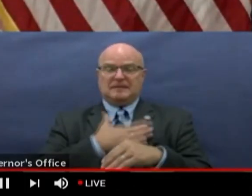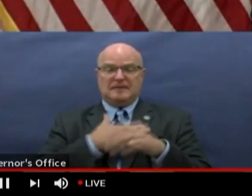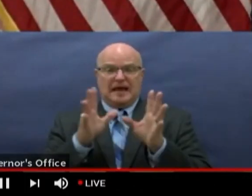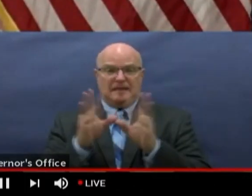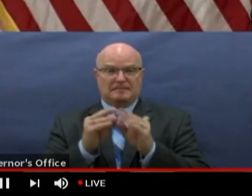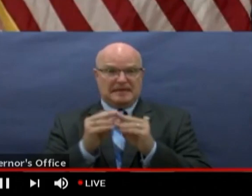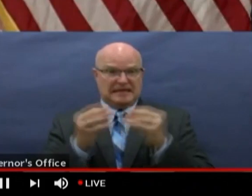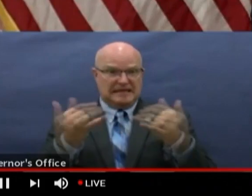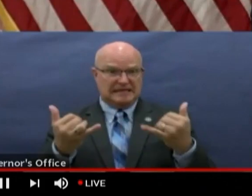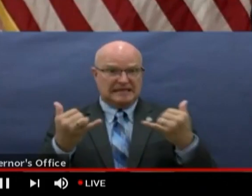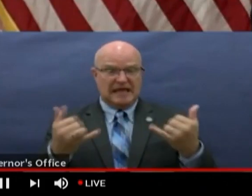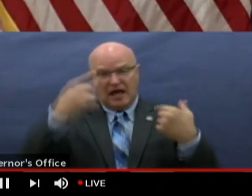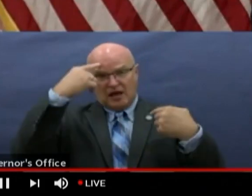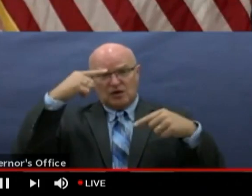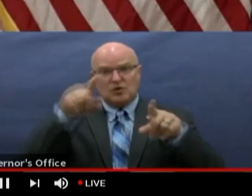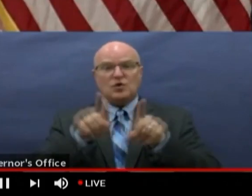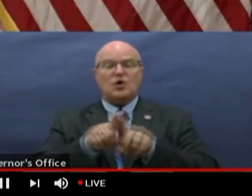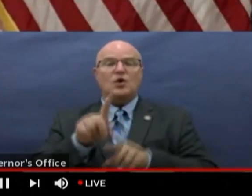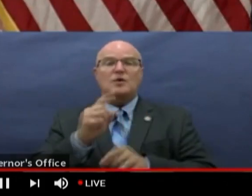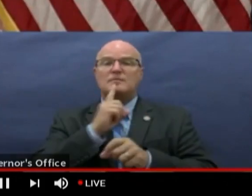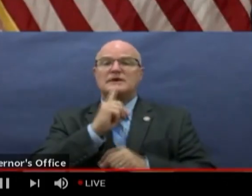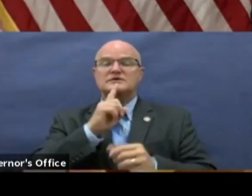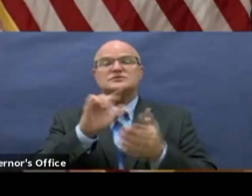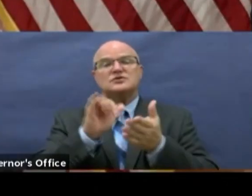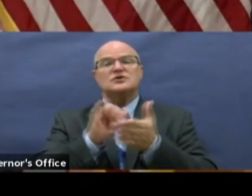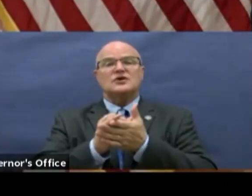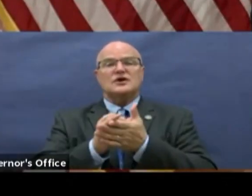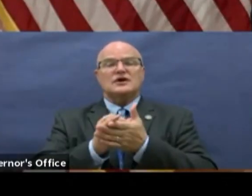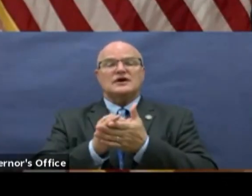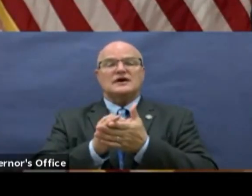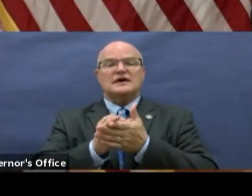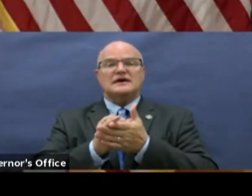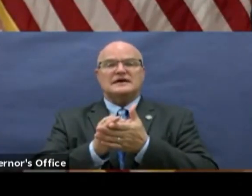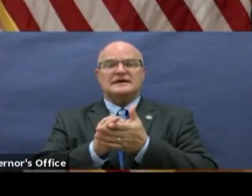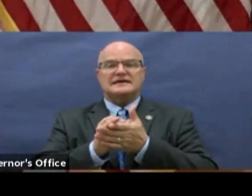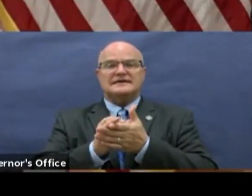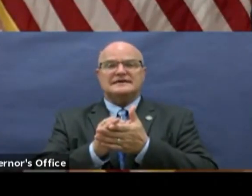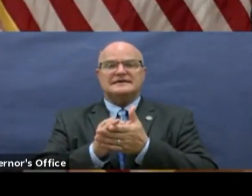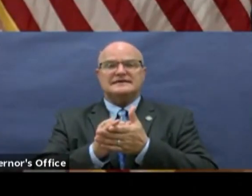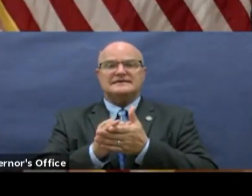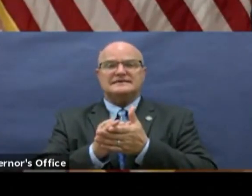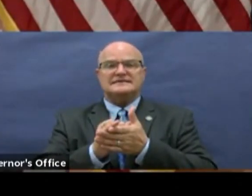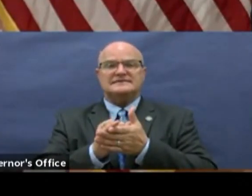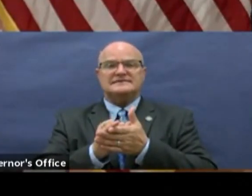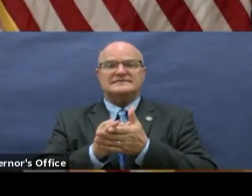meetings in order to make sure that